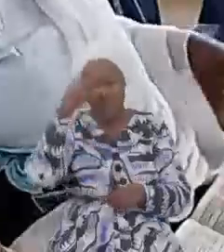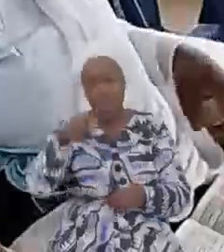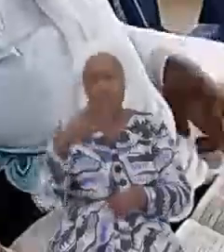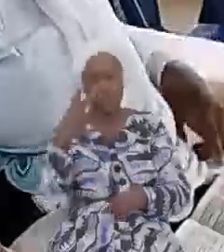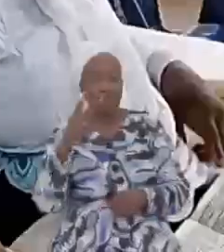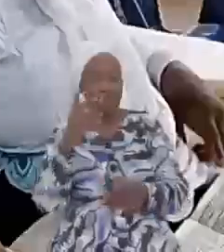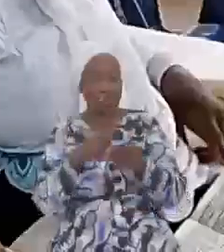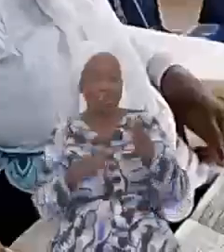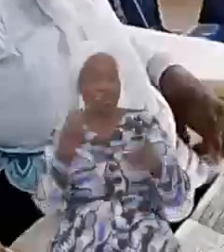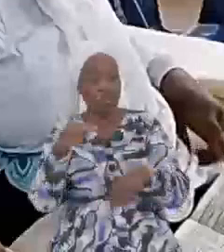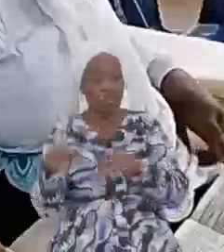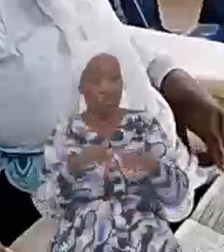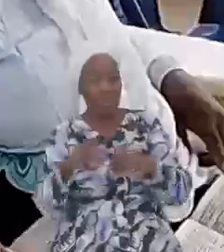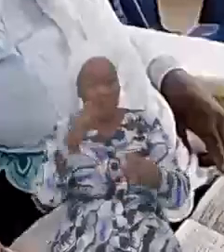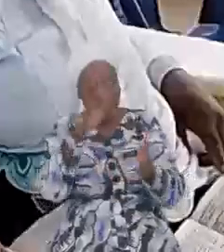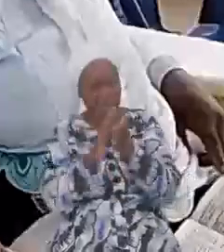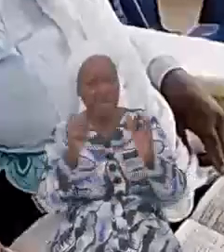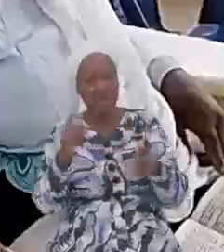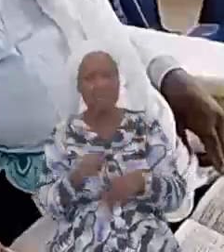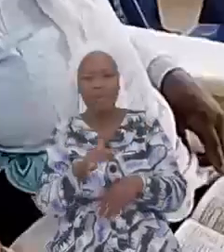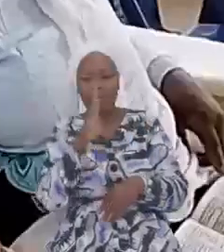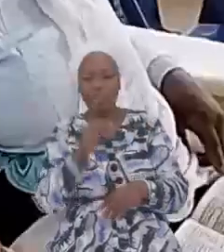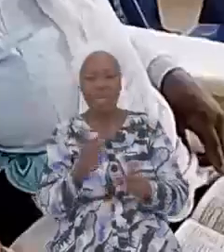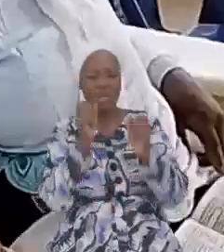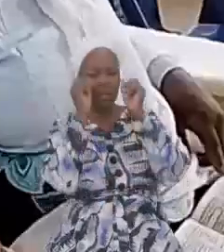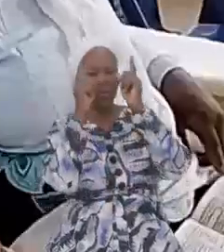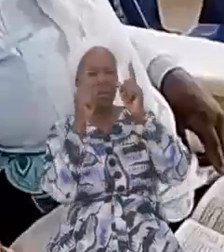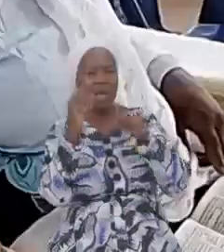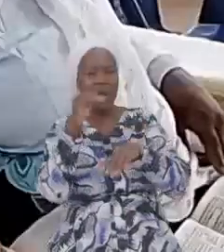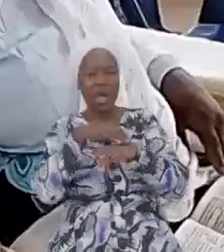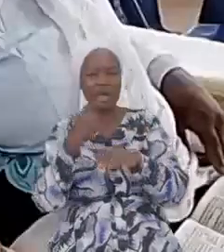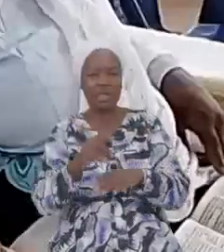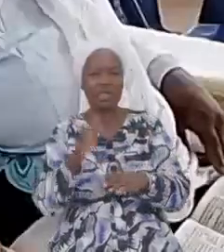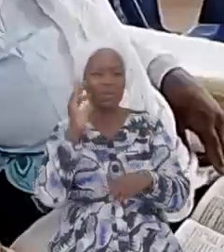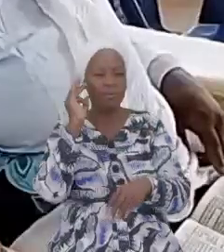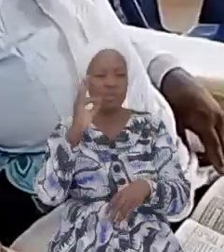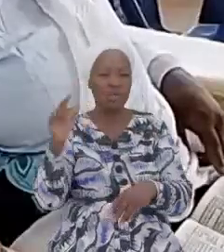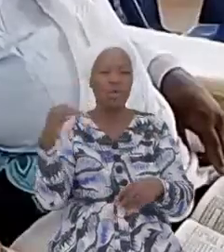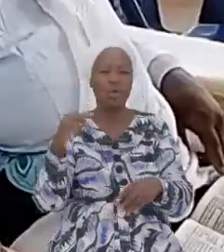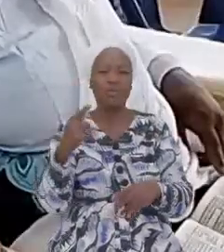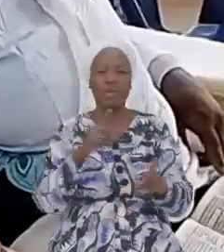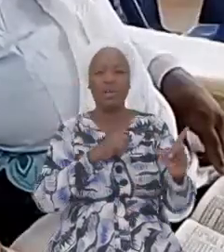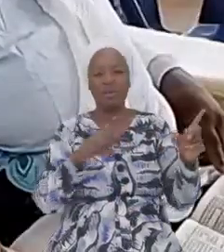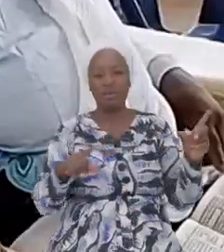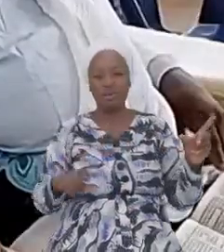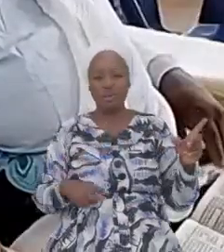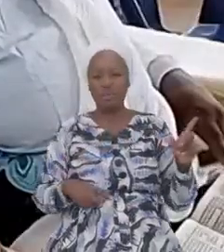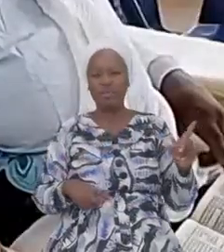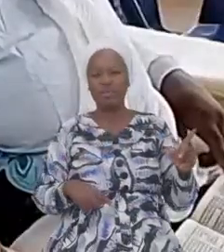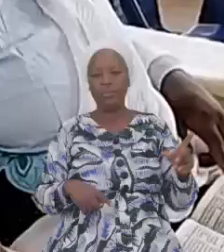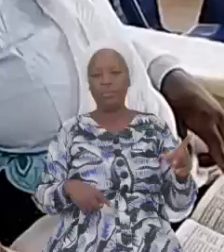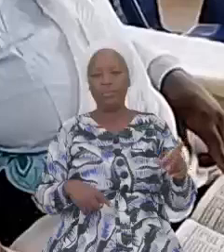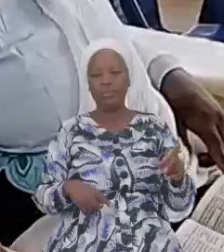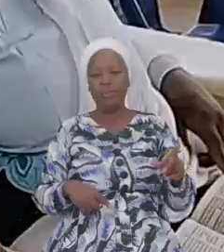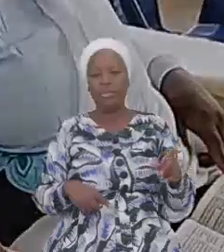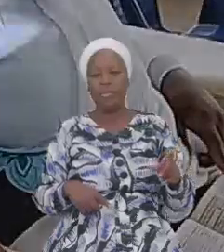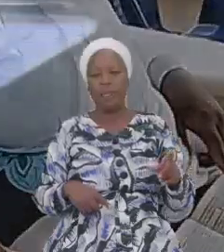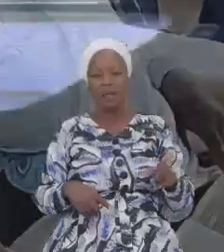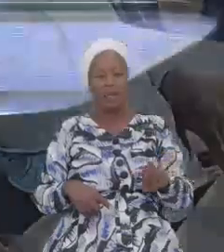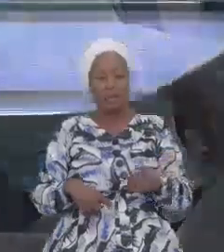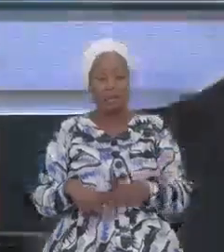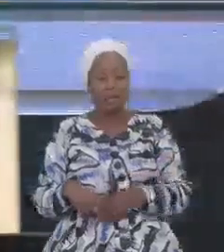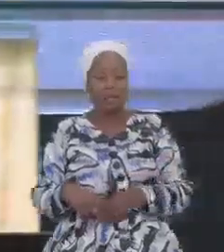done, believed, being astonished at the doctrine of the Lord. We're looking at